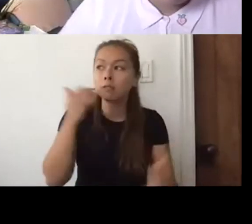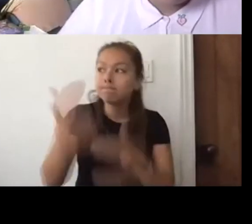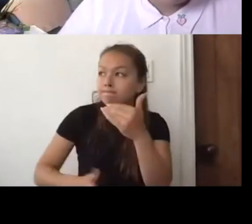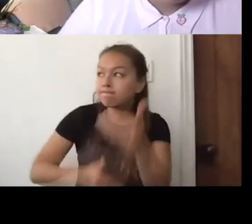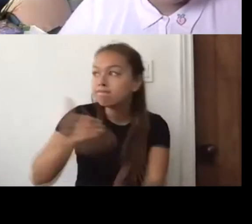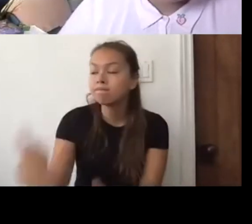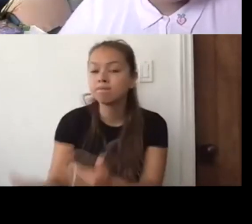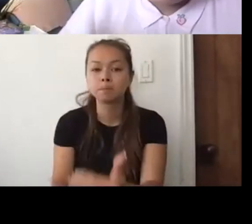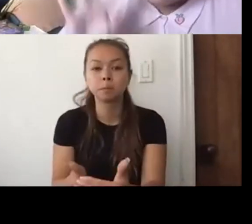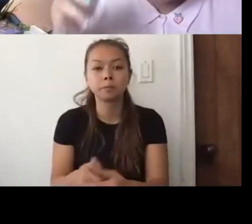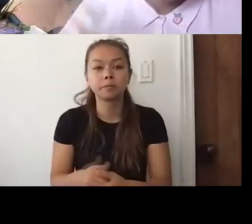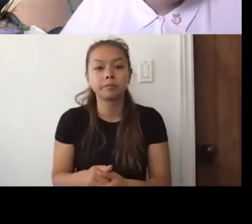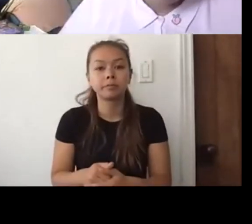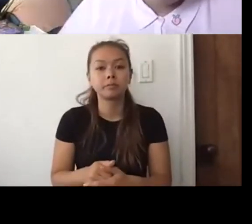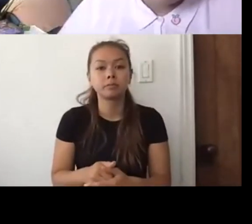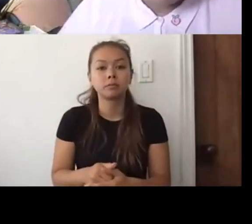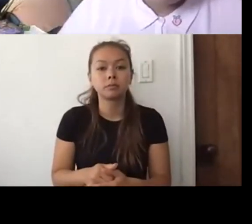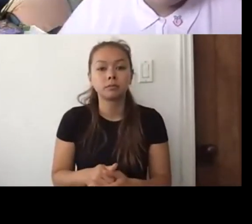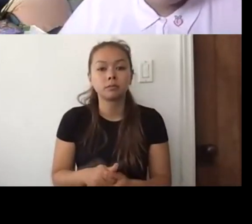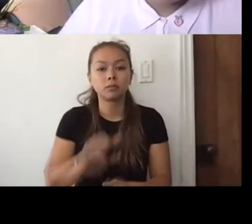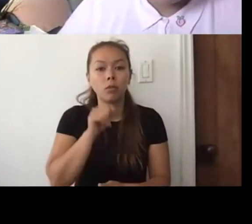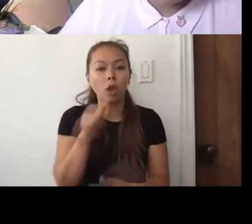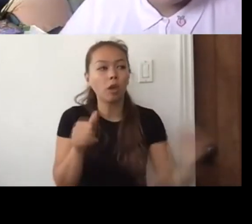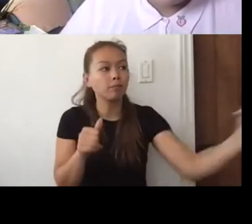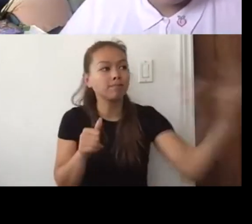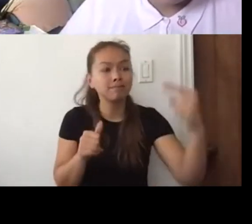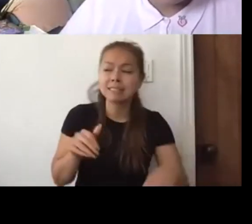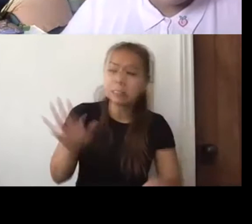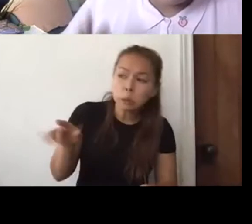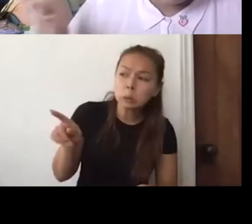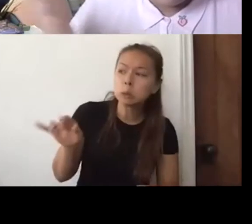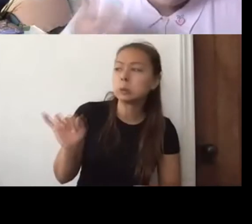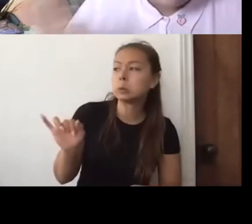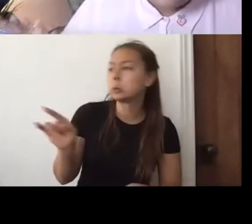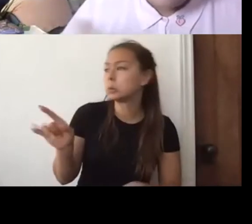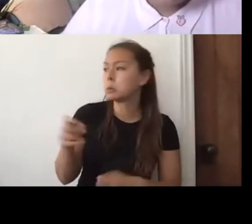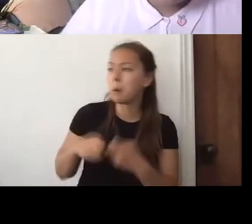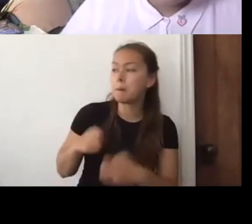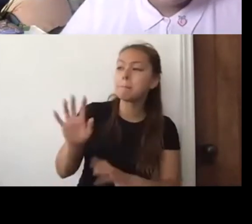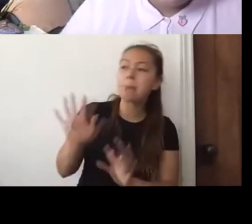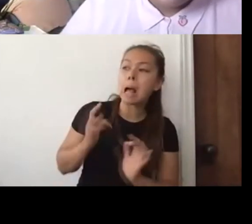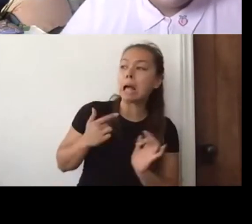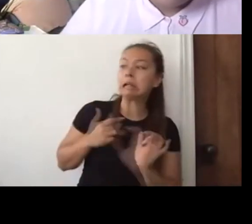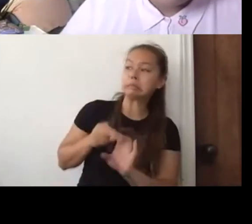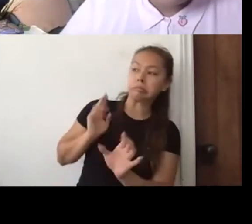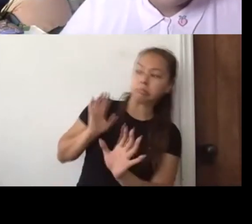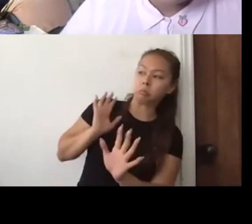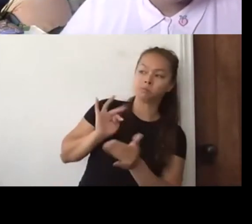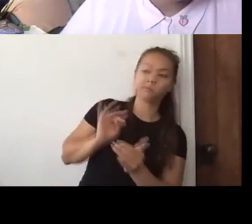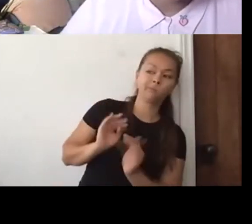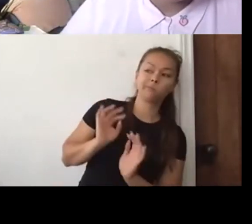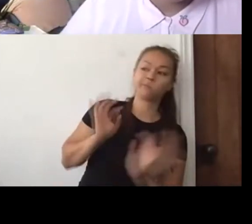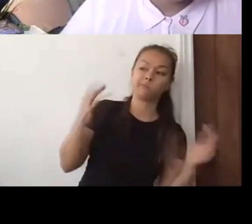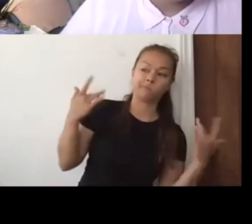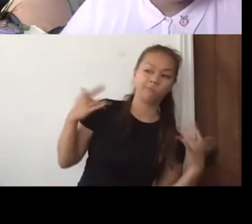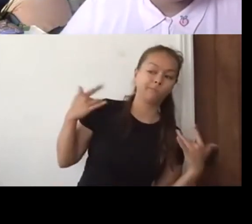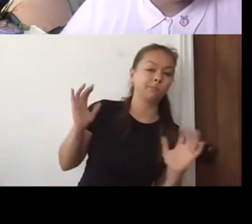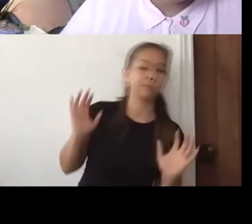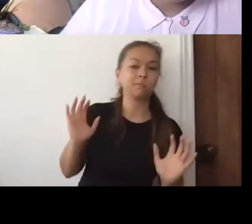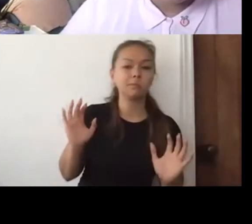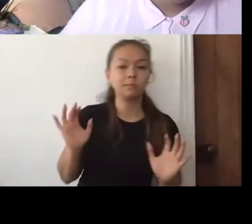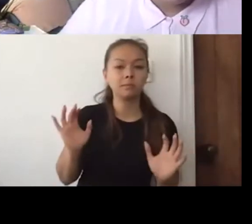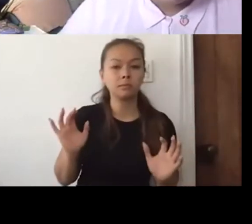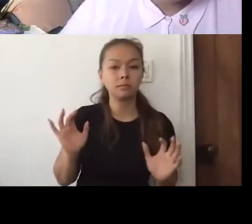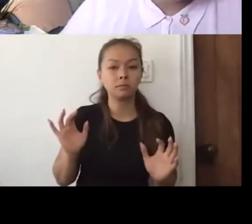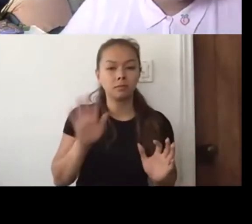got problems, I just won't be a part of your problems and we'll just happily move on. I don't really think I'm really here for that performative,